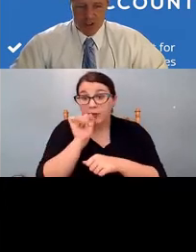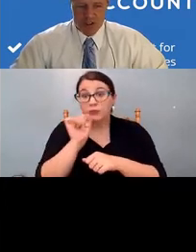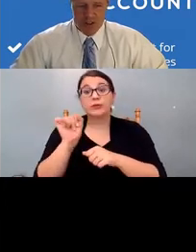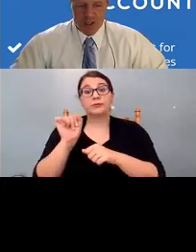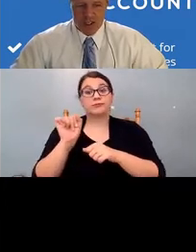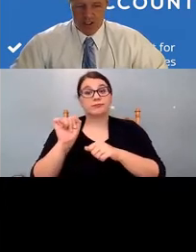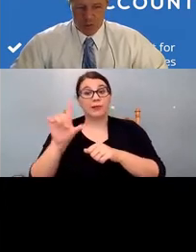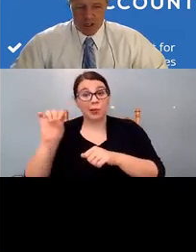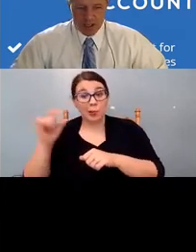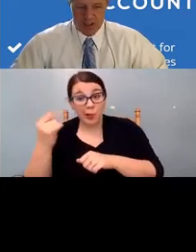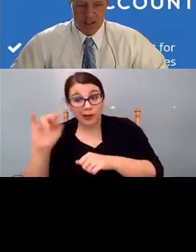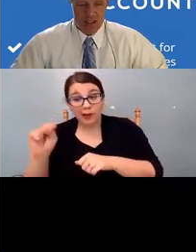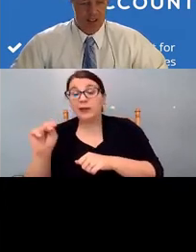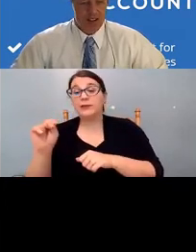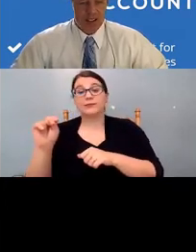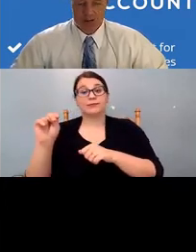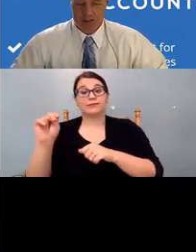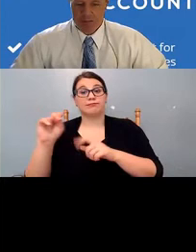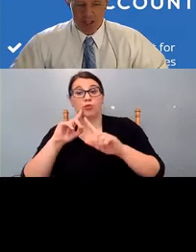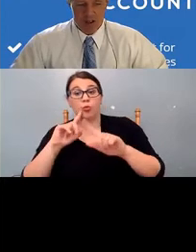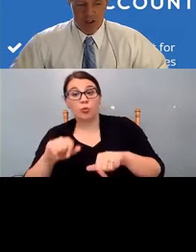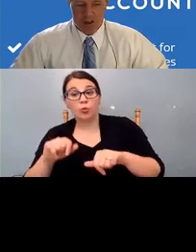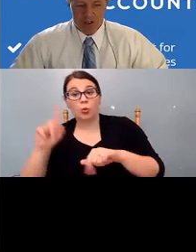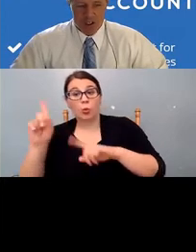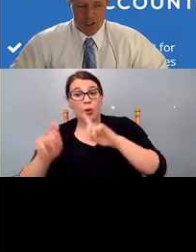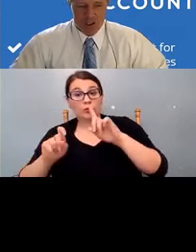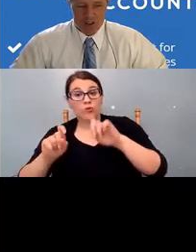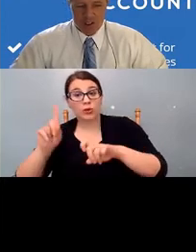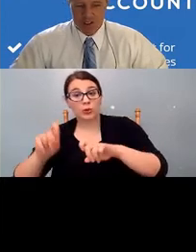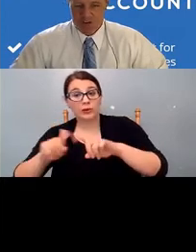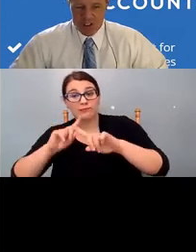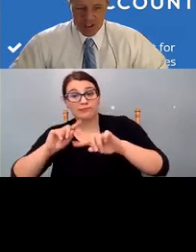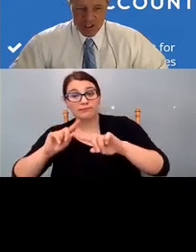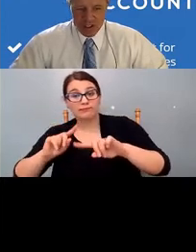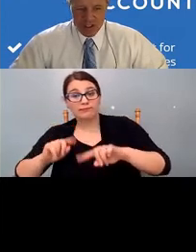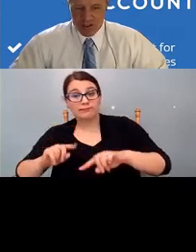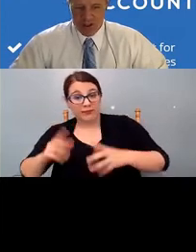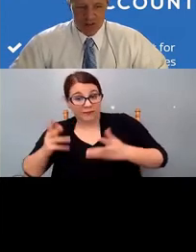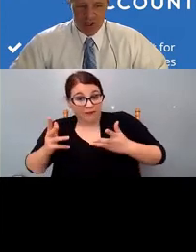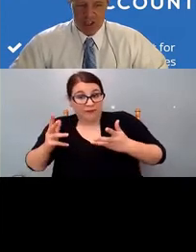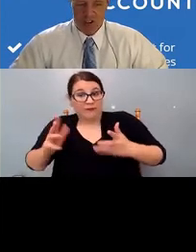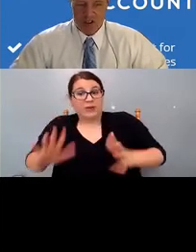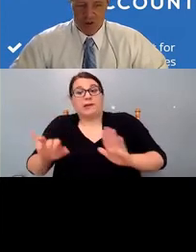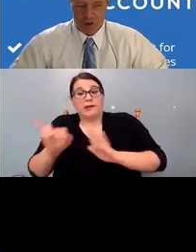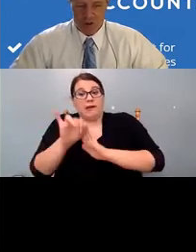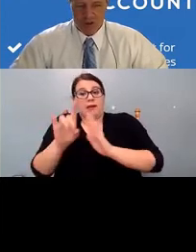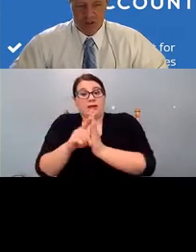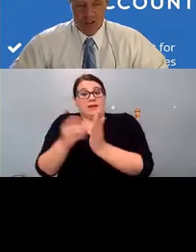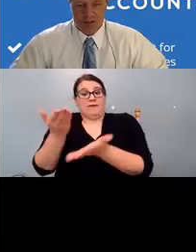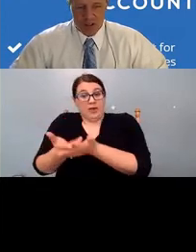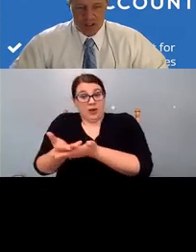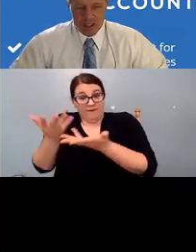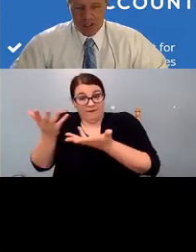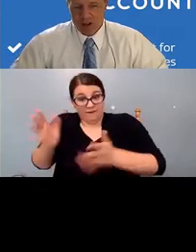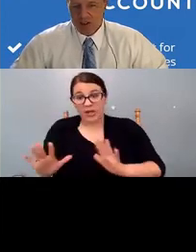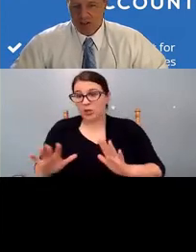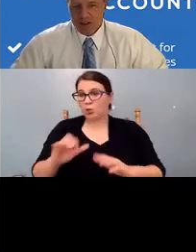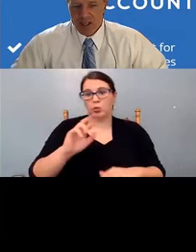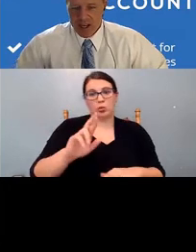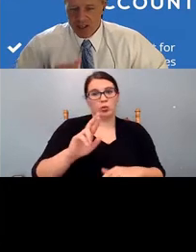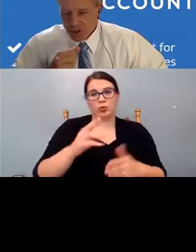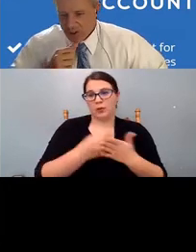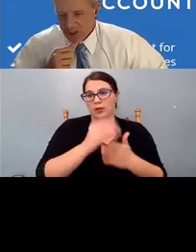certification questions, and it is reactivated. Then all you have to do is either finish the identity verification or fund the